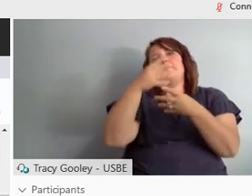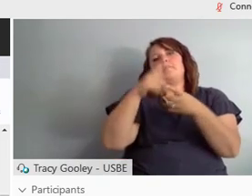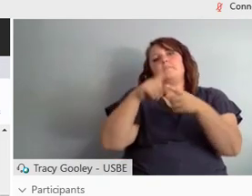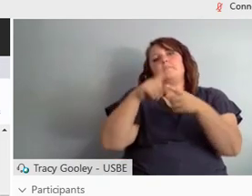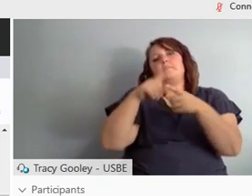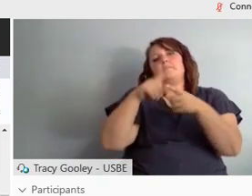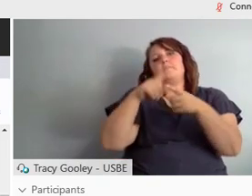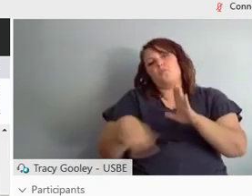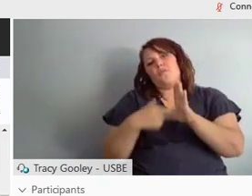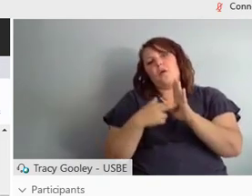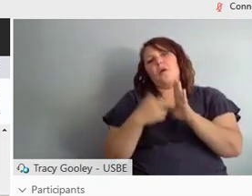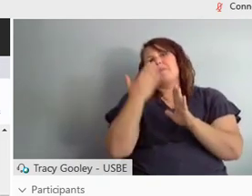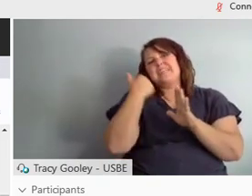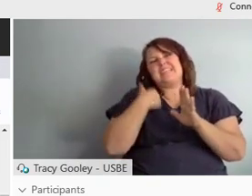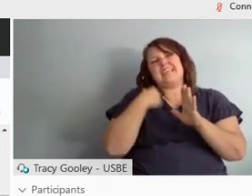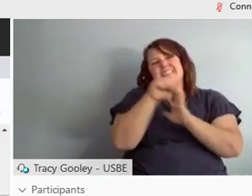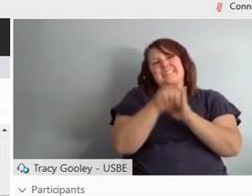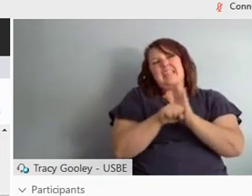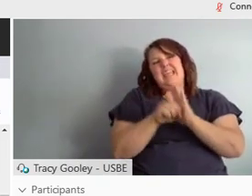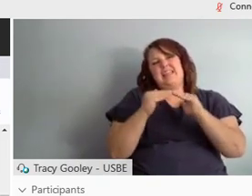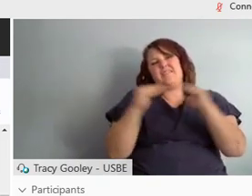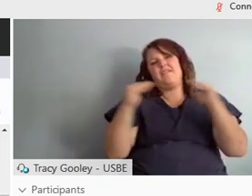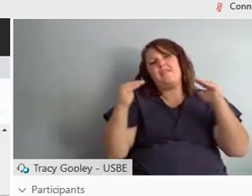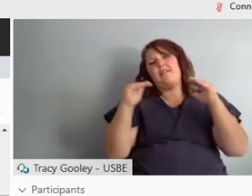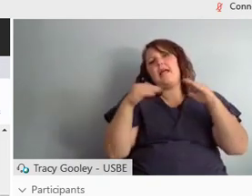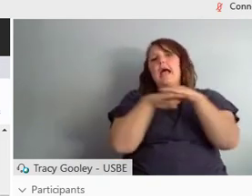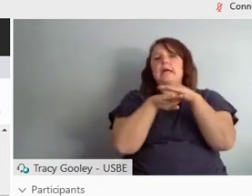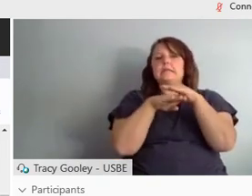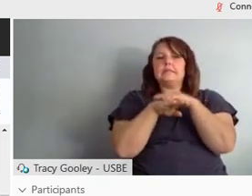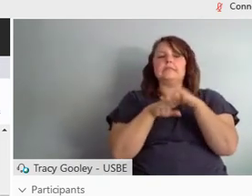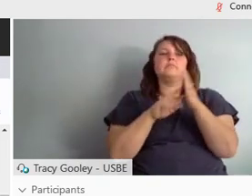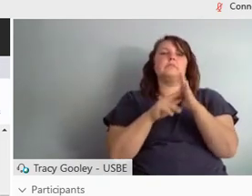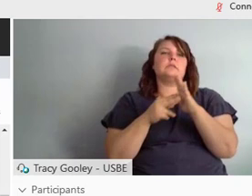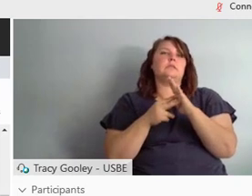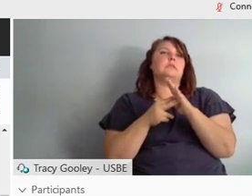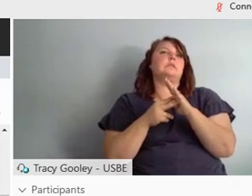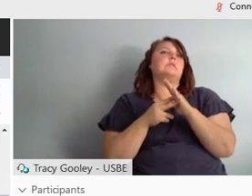I have state level access,